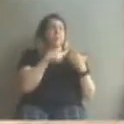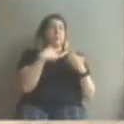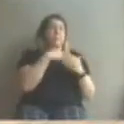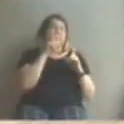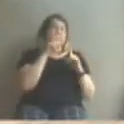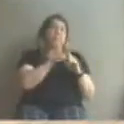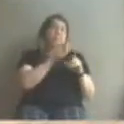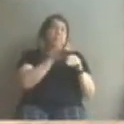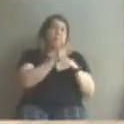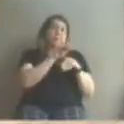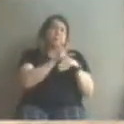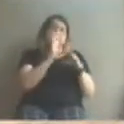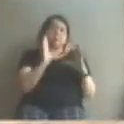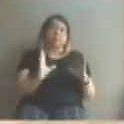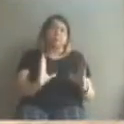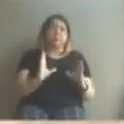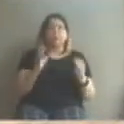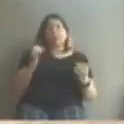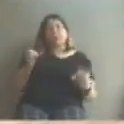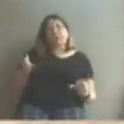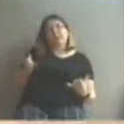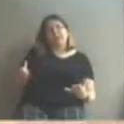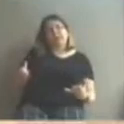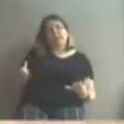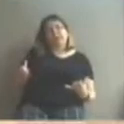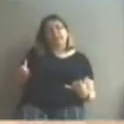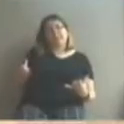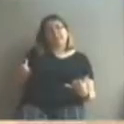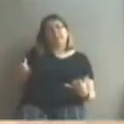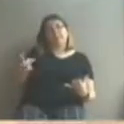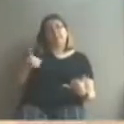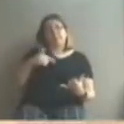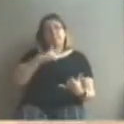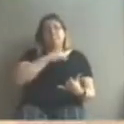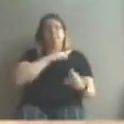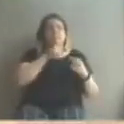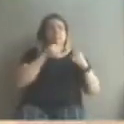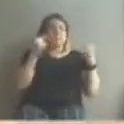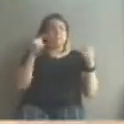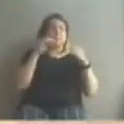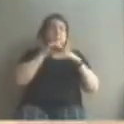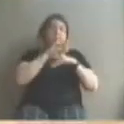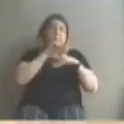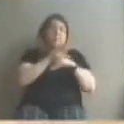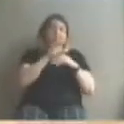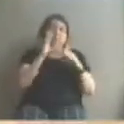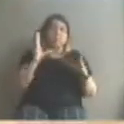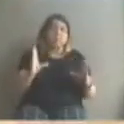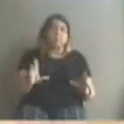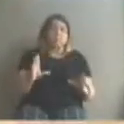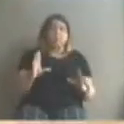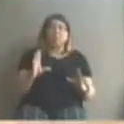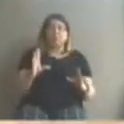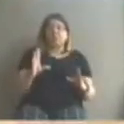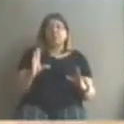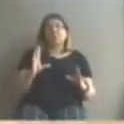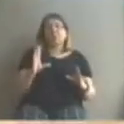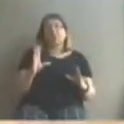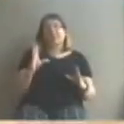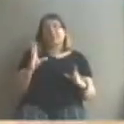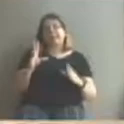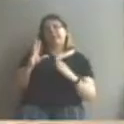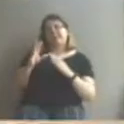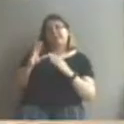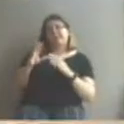assigned a counselor, and right now, we're kind of trusting the counselors at the sending and sometimes